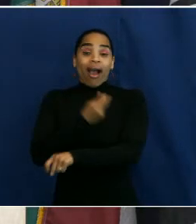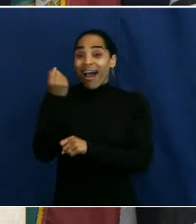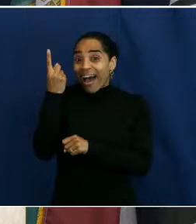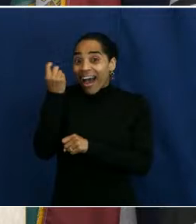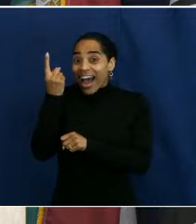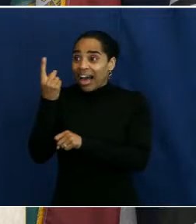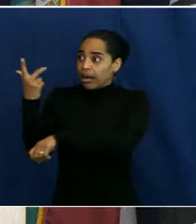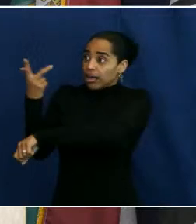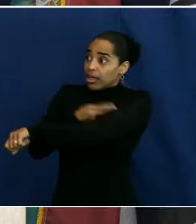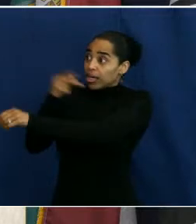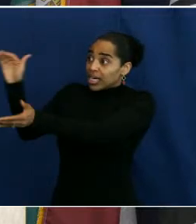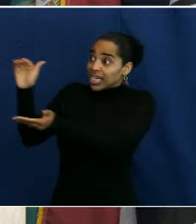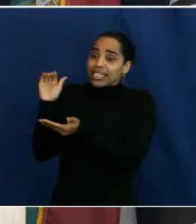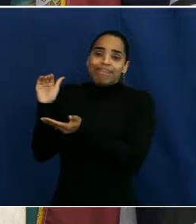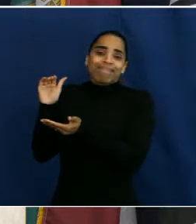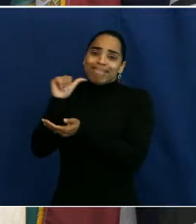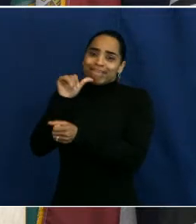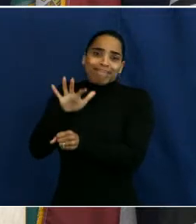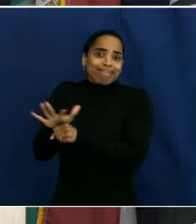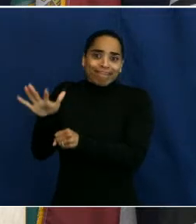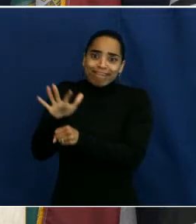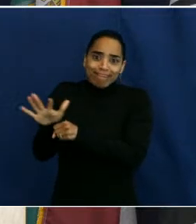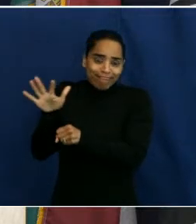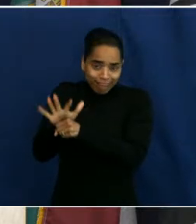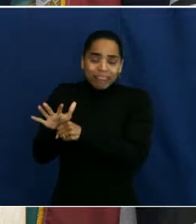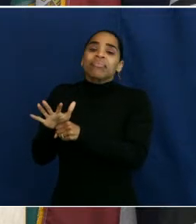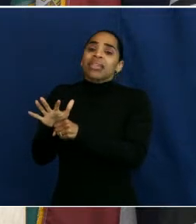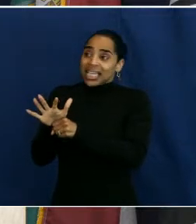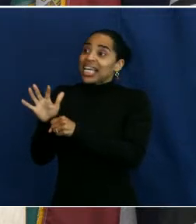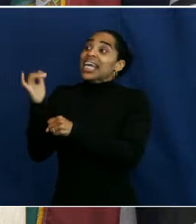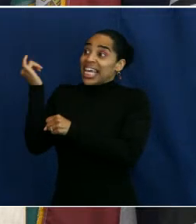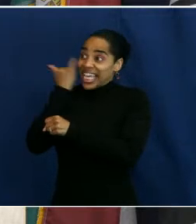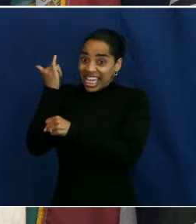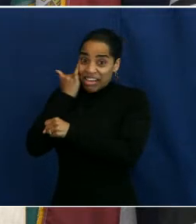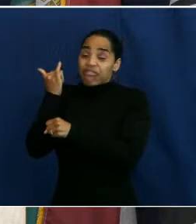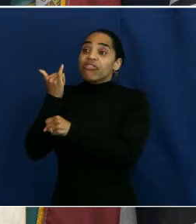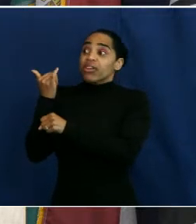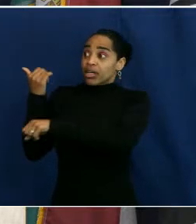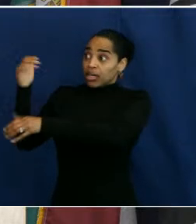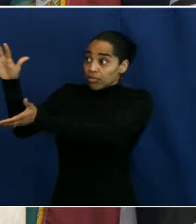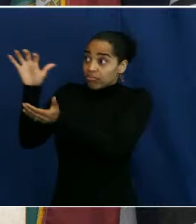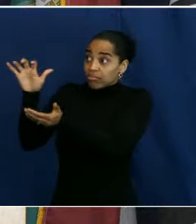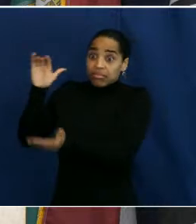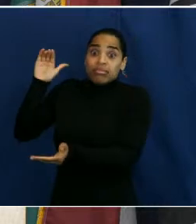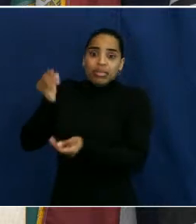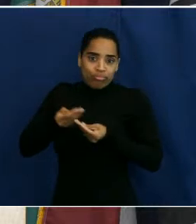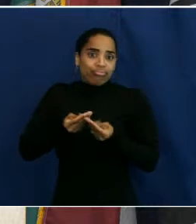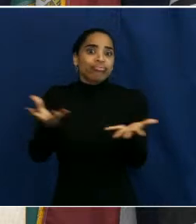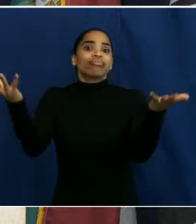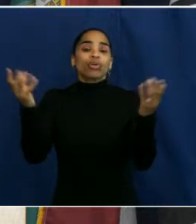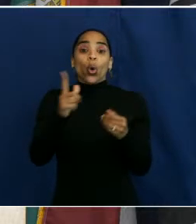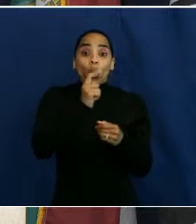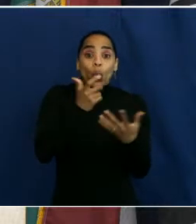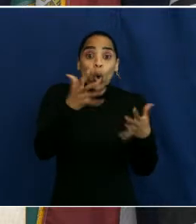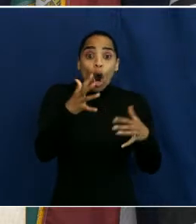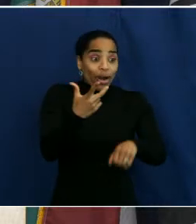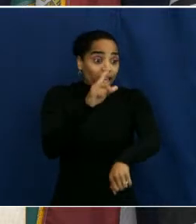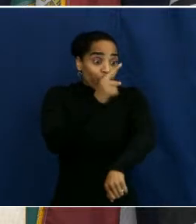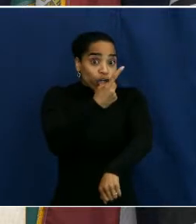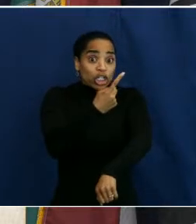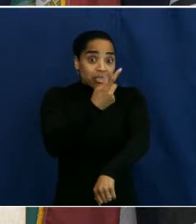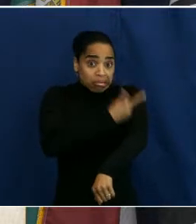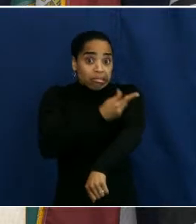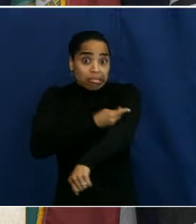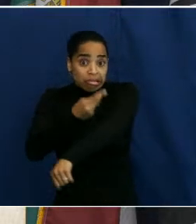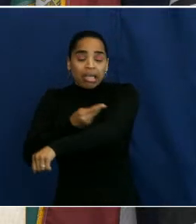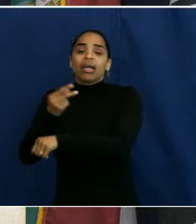more vaccines and more people to finish their second dose, which will free up more first dose appointments. So please be patient as we work